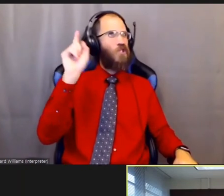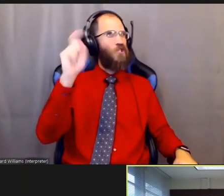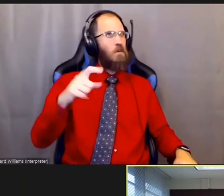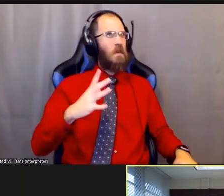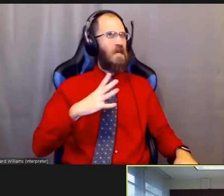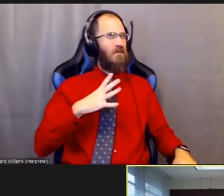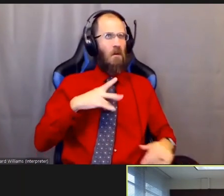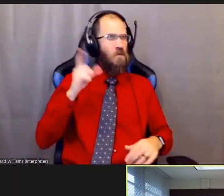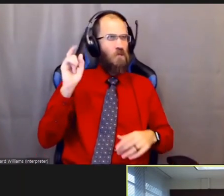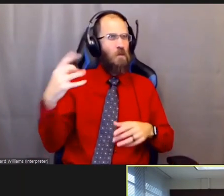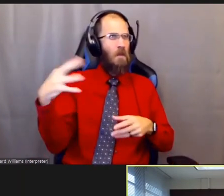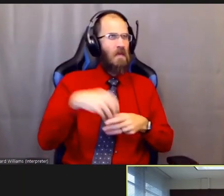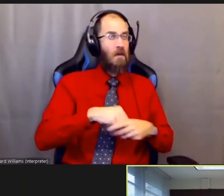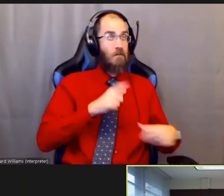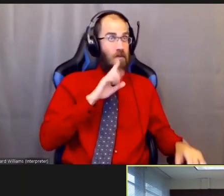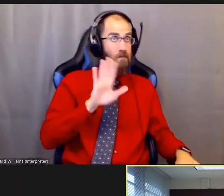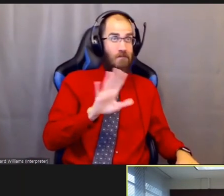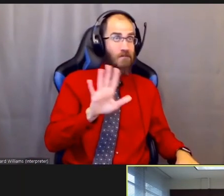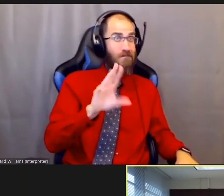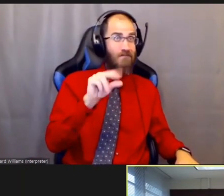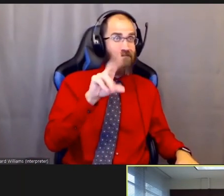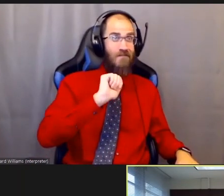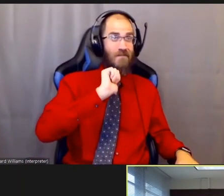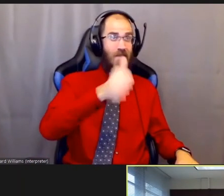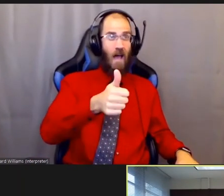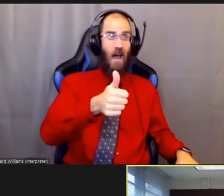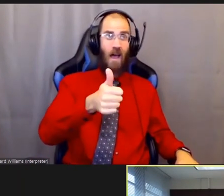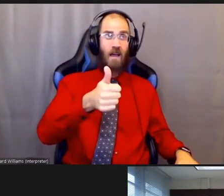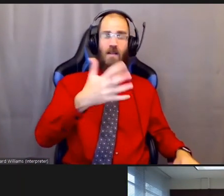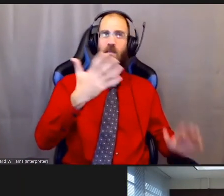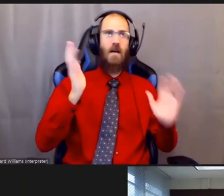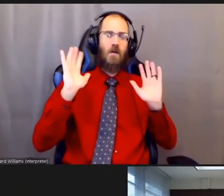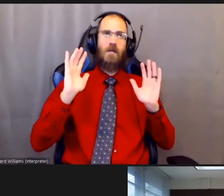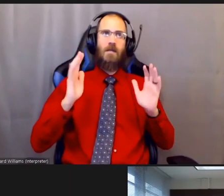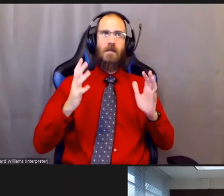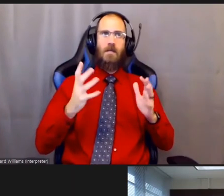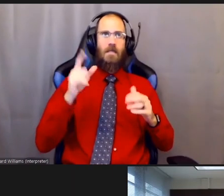so we've really got a long way to go. But